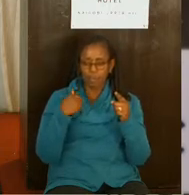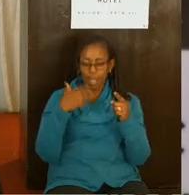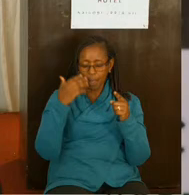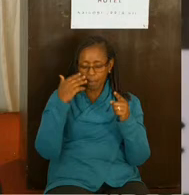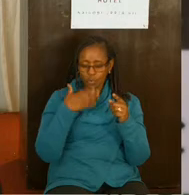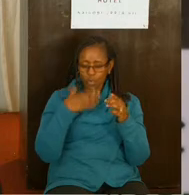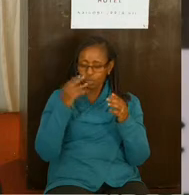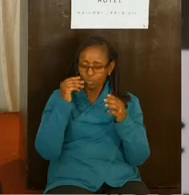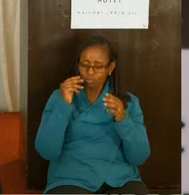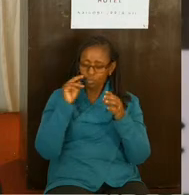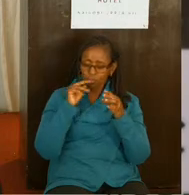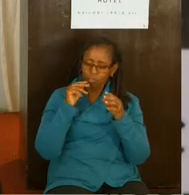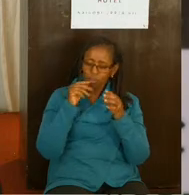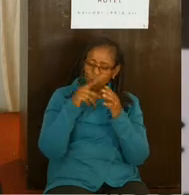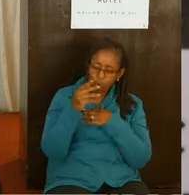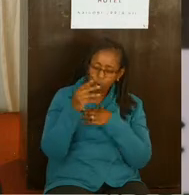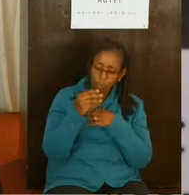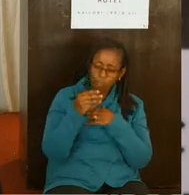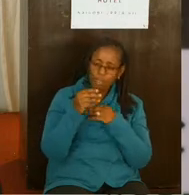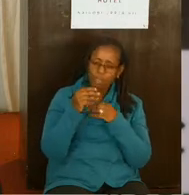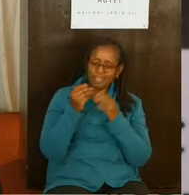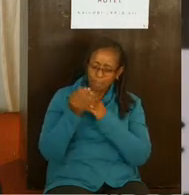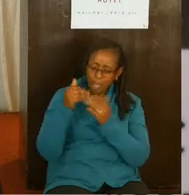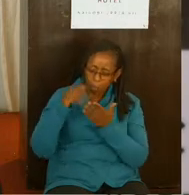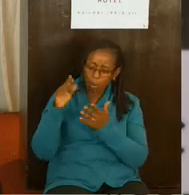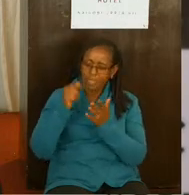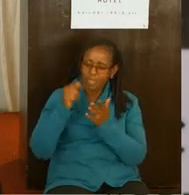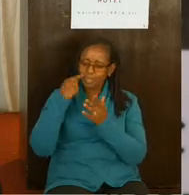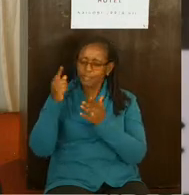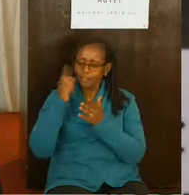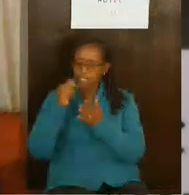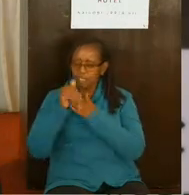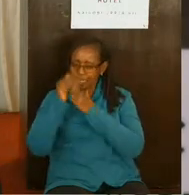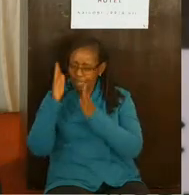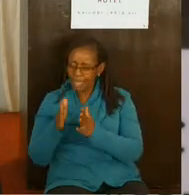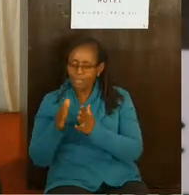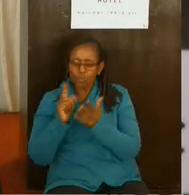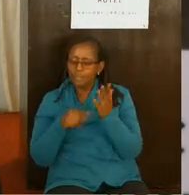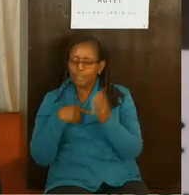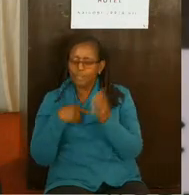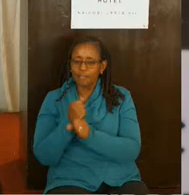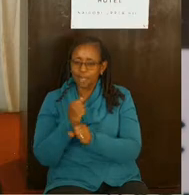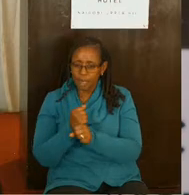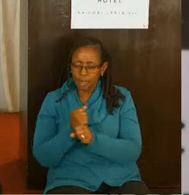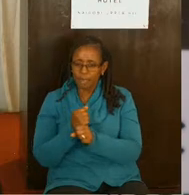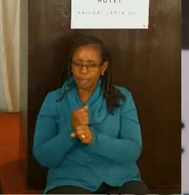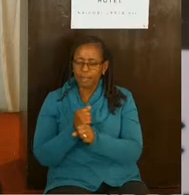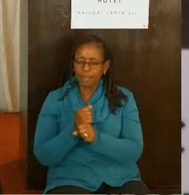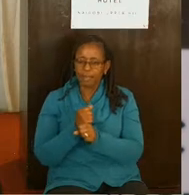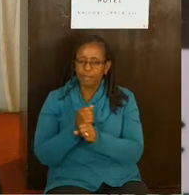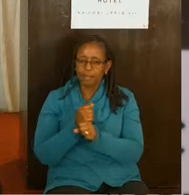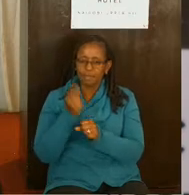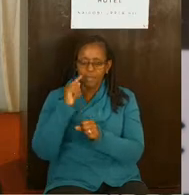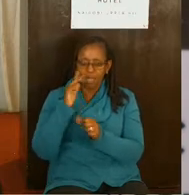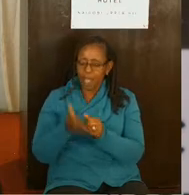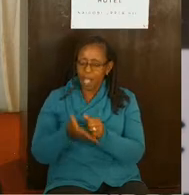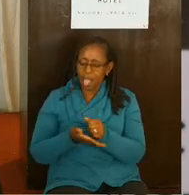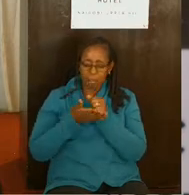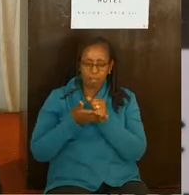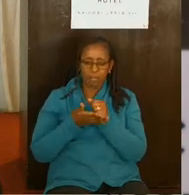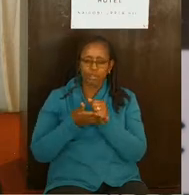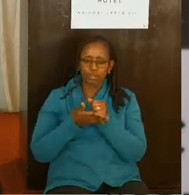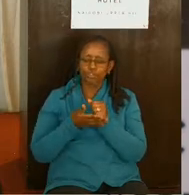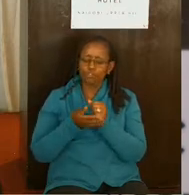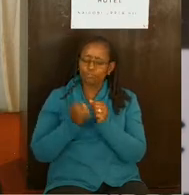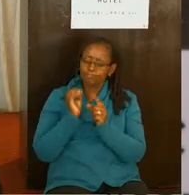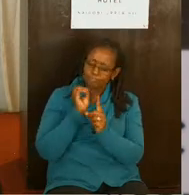to go into that we've seen our leaders who went through these systems it clearly did not help to instill values